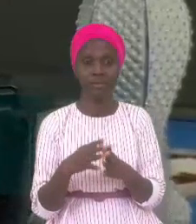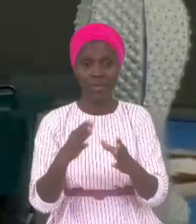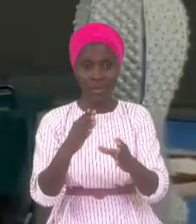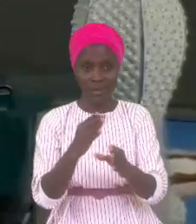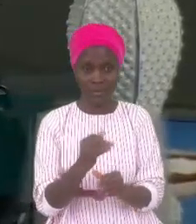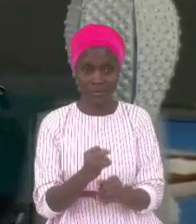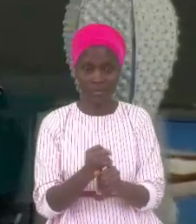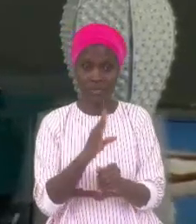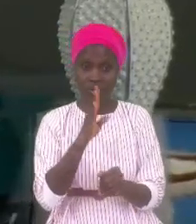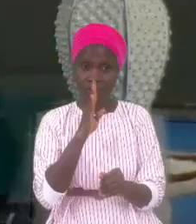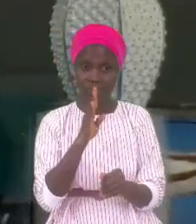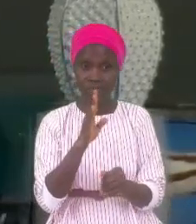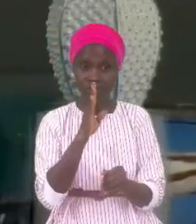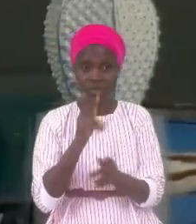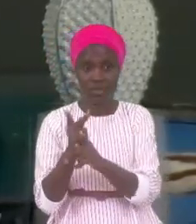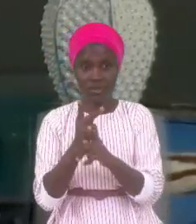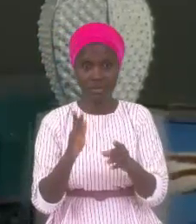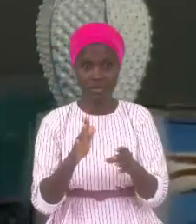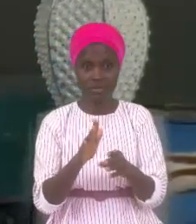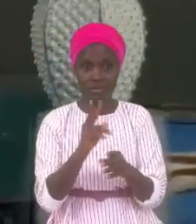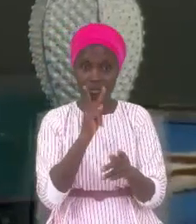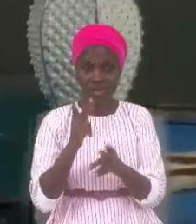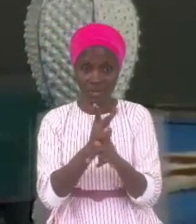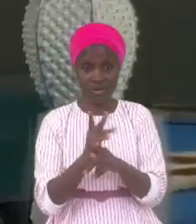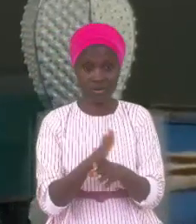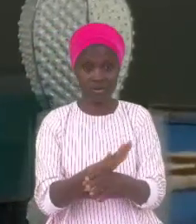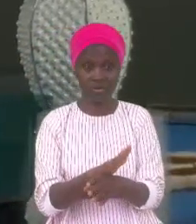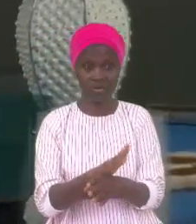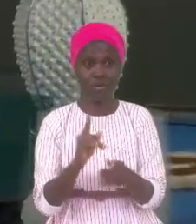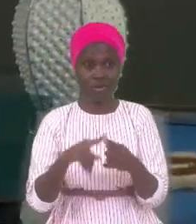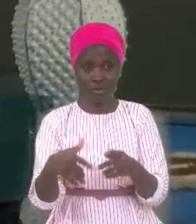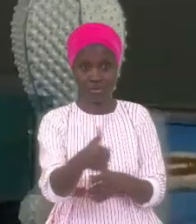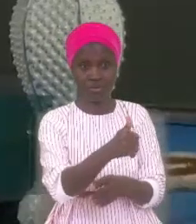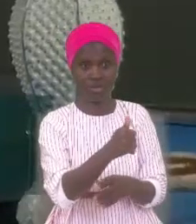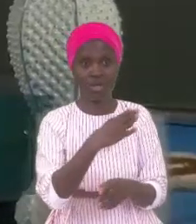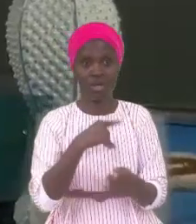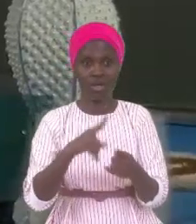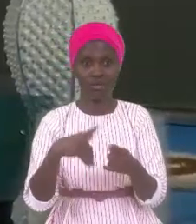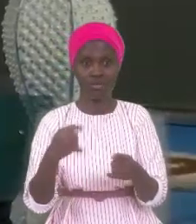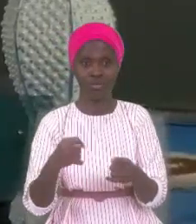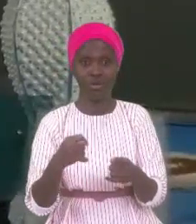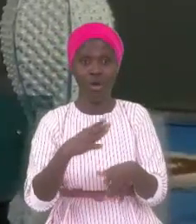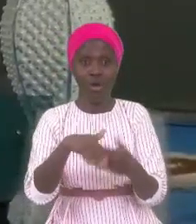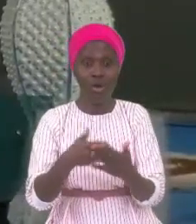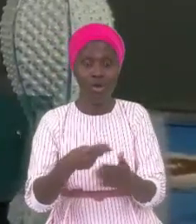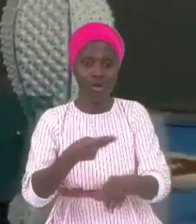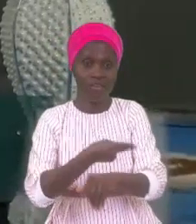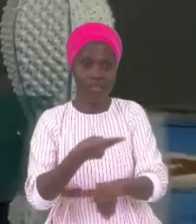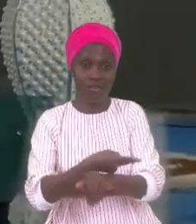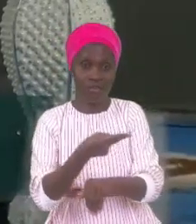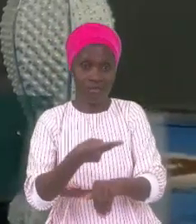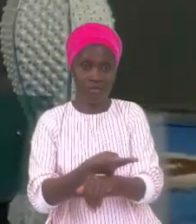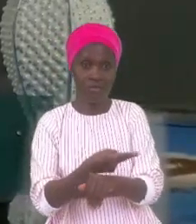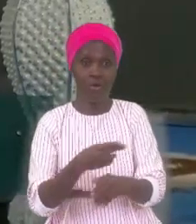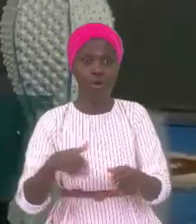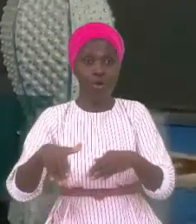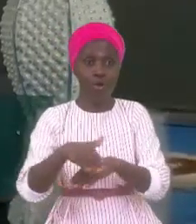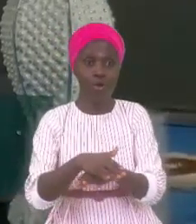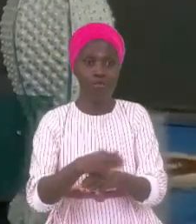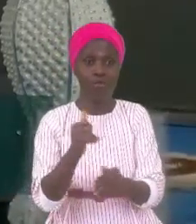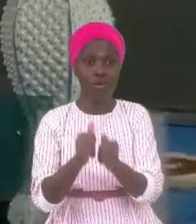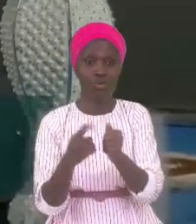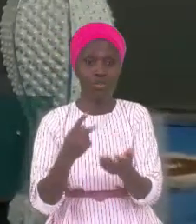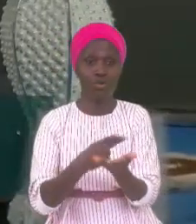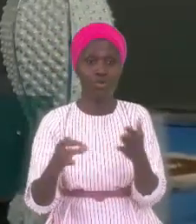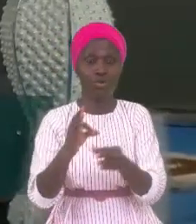therefore unto yourselves and to all the flock over the which the Holy Ghost has made you overseers, has made you watchmen,